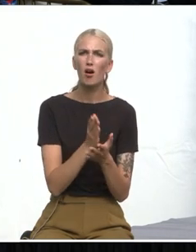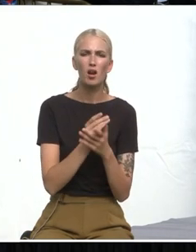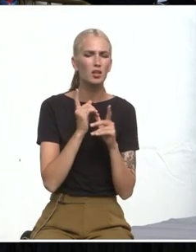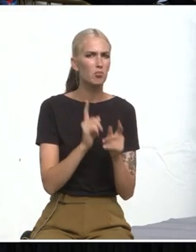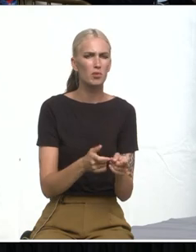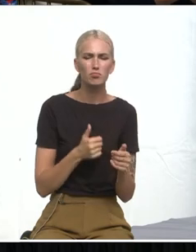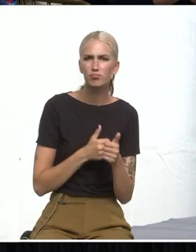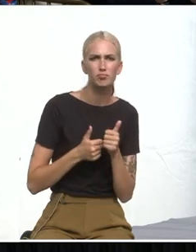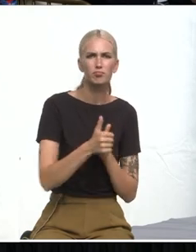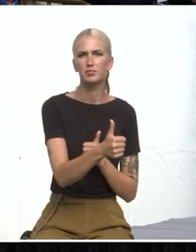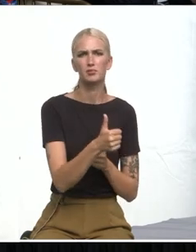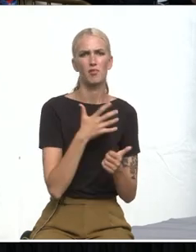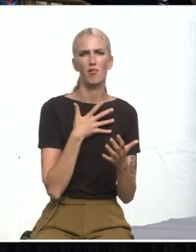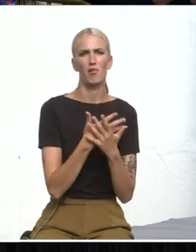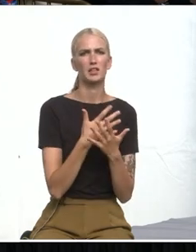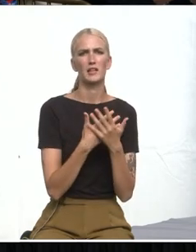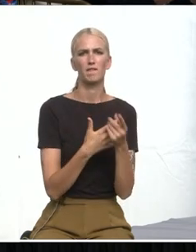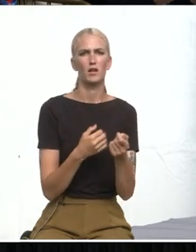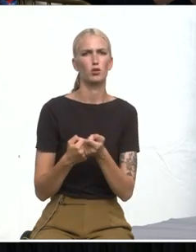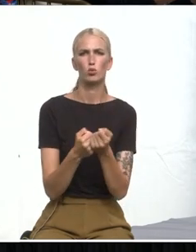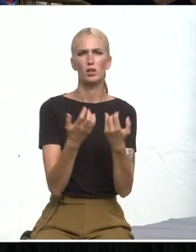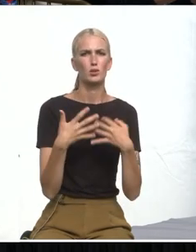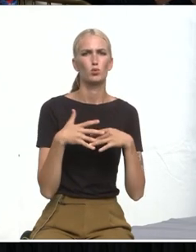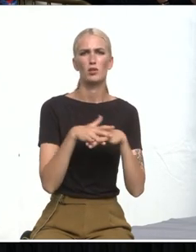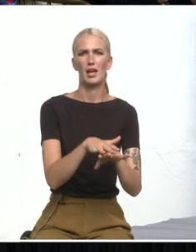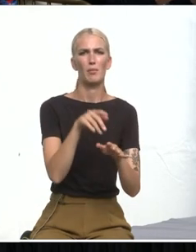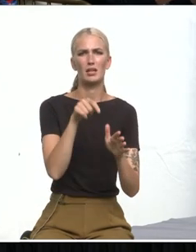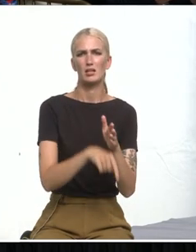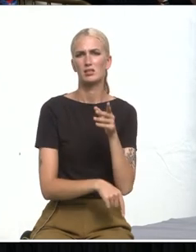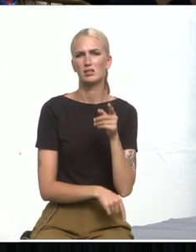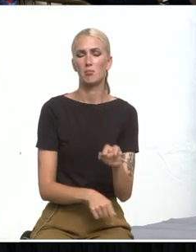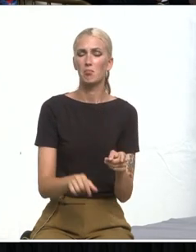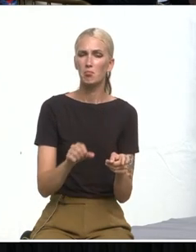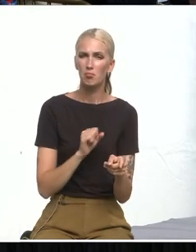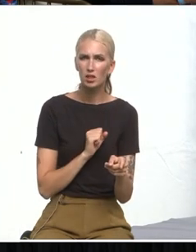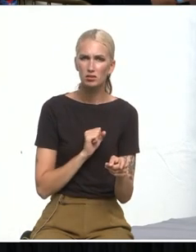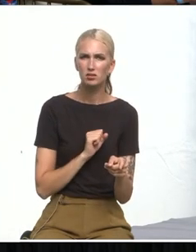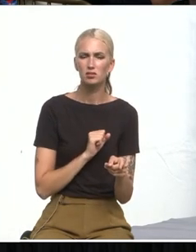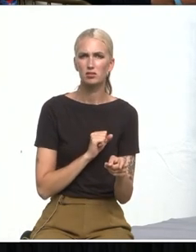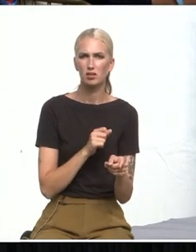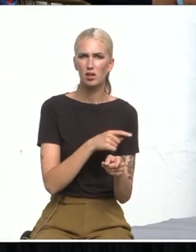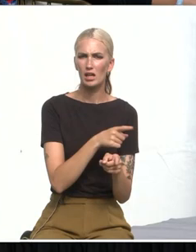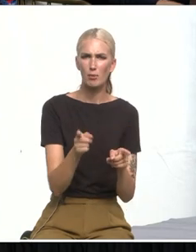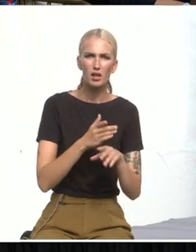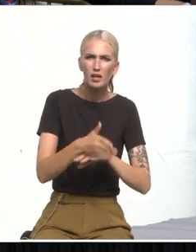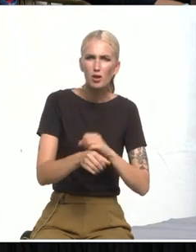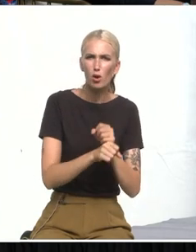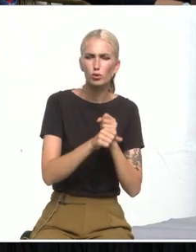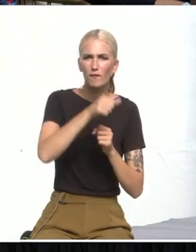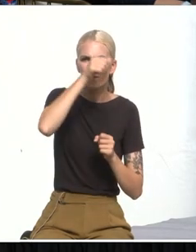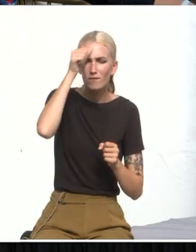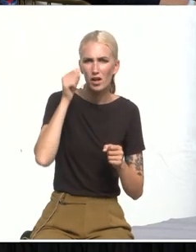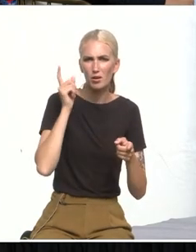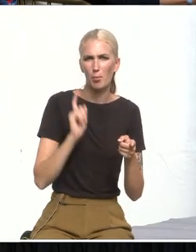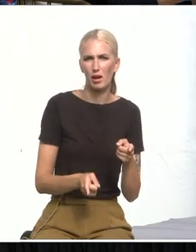in the healthcare system or in the support system around them, because they need to put in extra work for it,